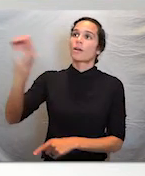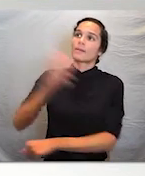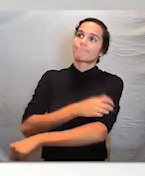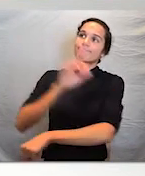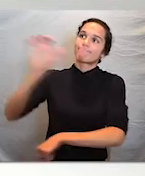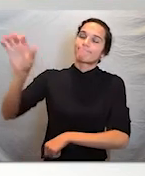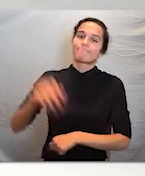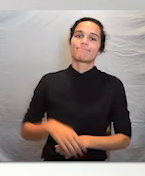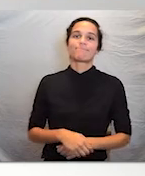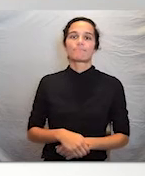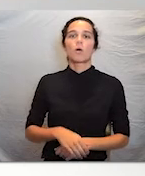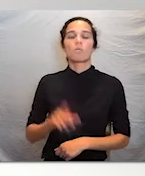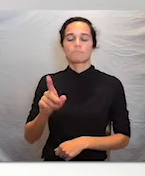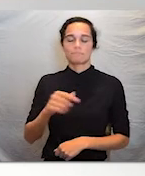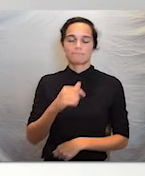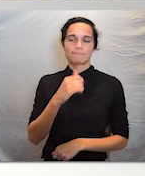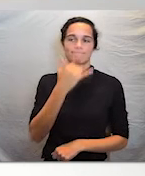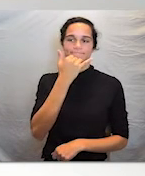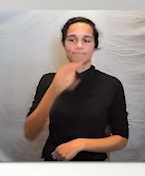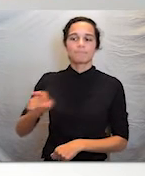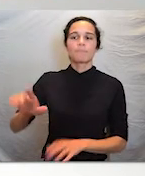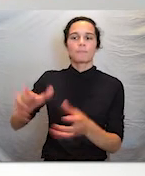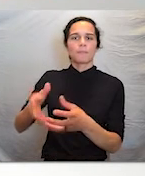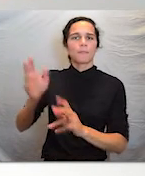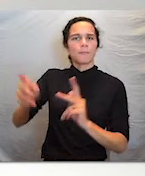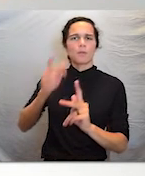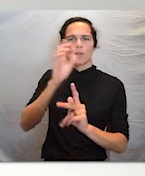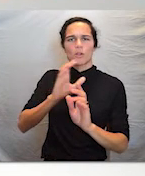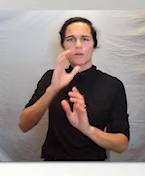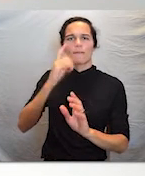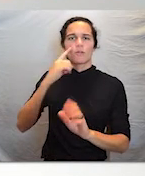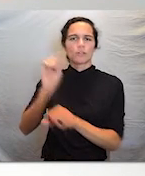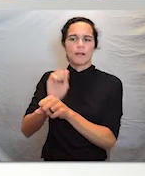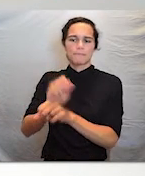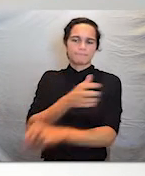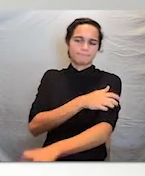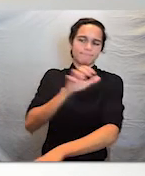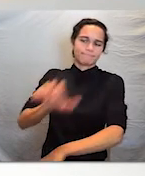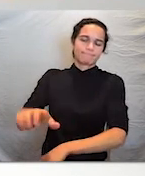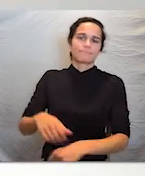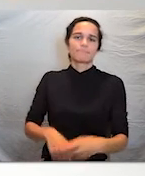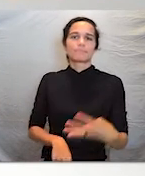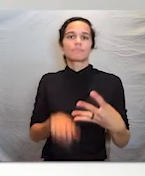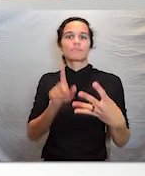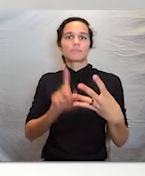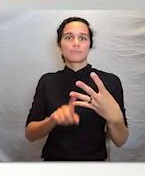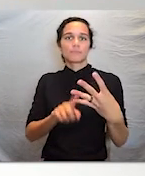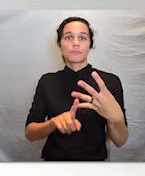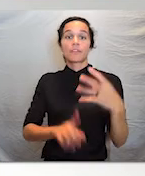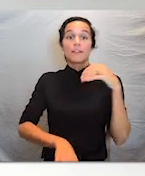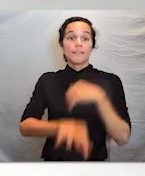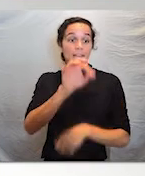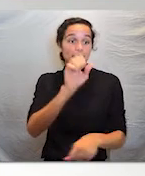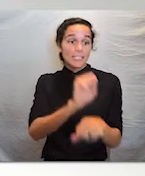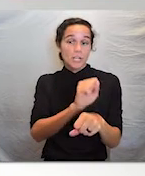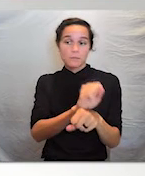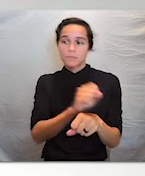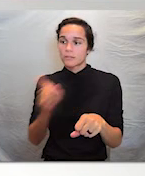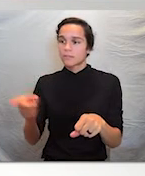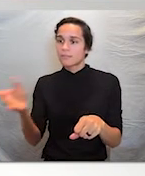and finding employers that actually want to empower individuals with disabilities, giving them a